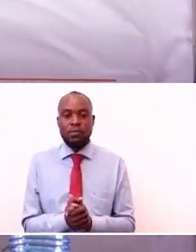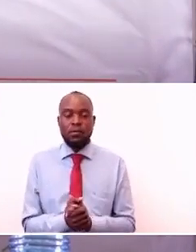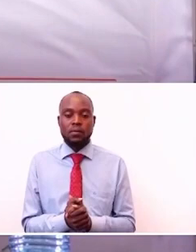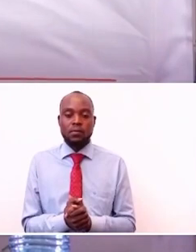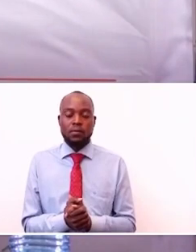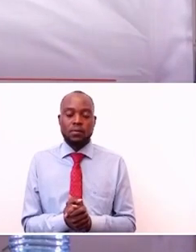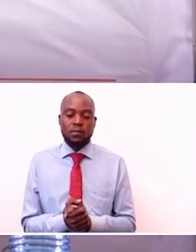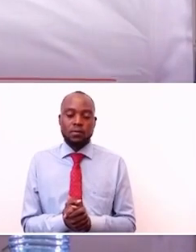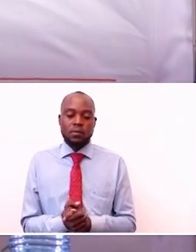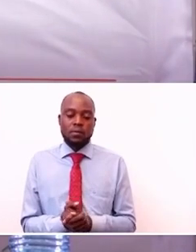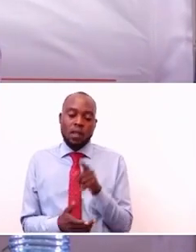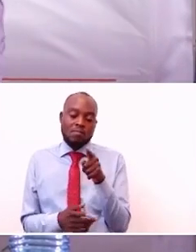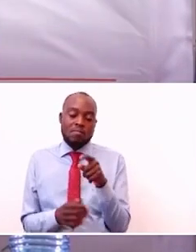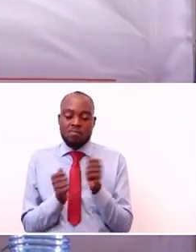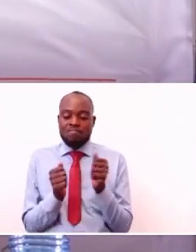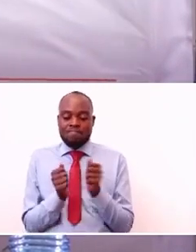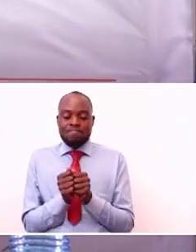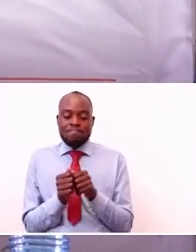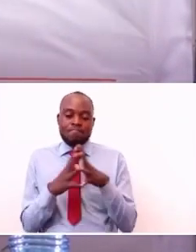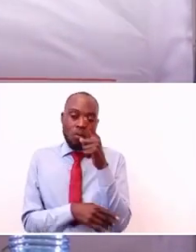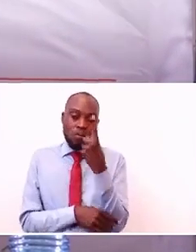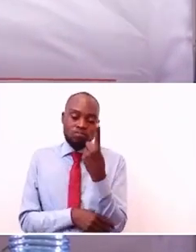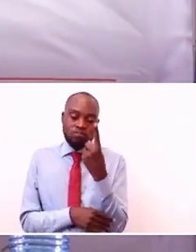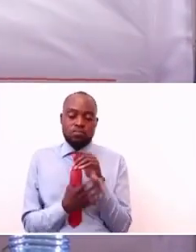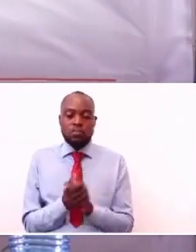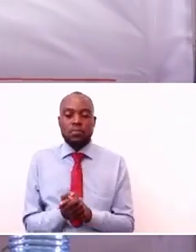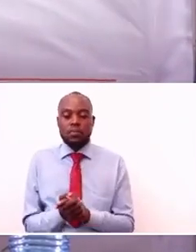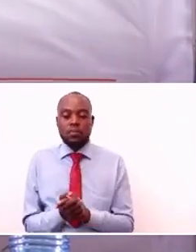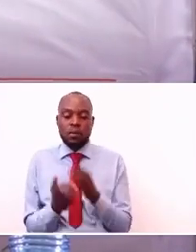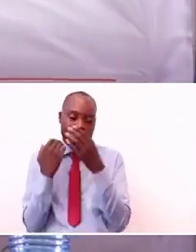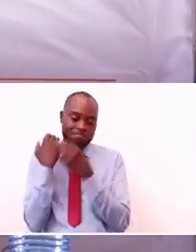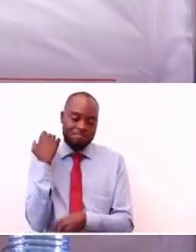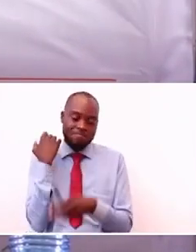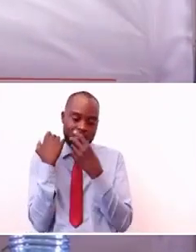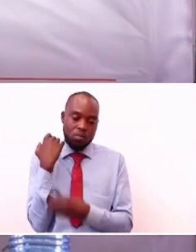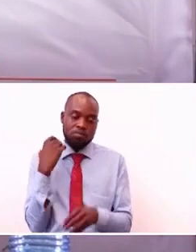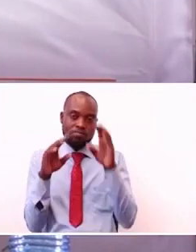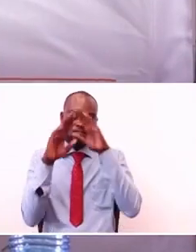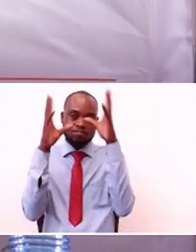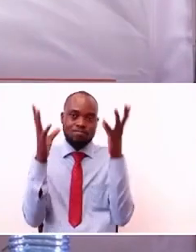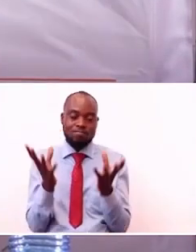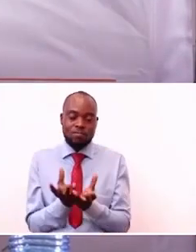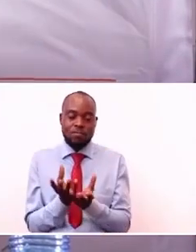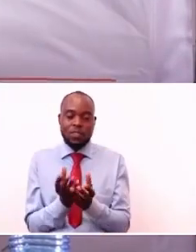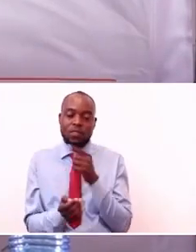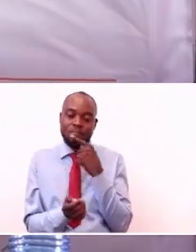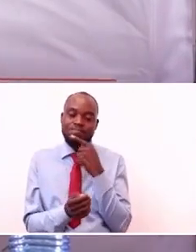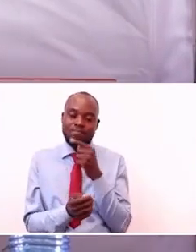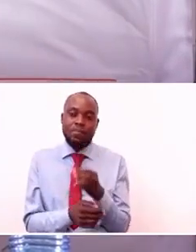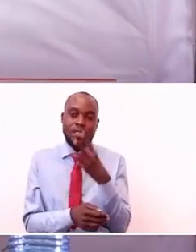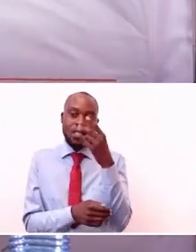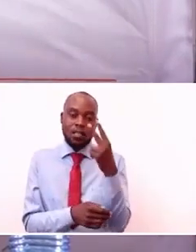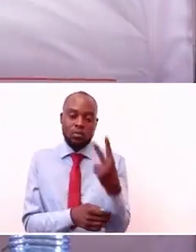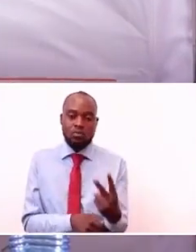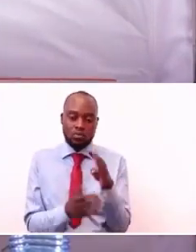Those guys are virtual. And here, one whole continent is talking about $32 billion. I